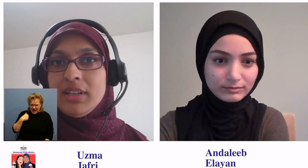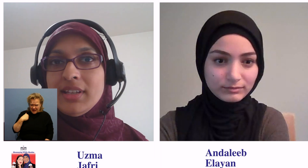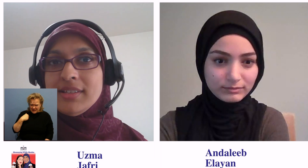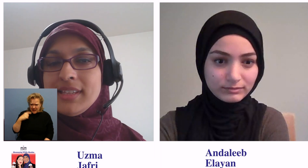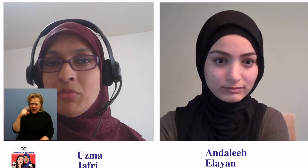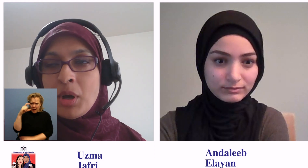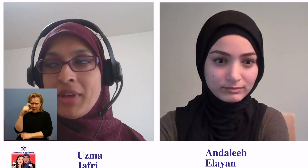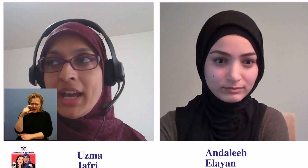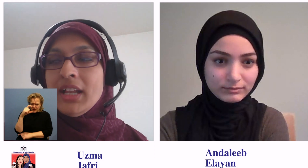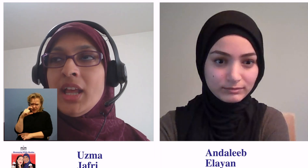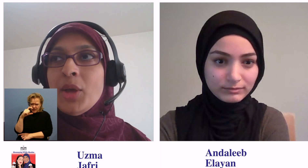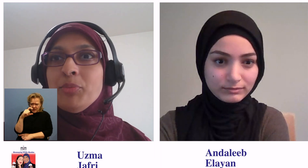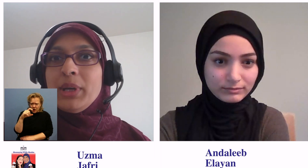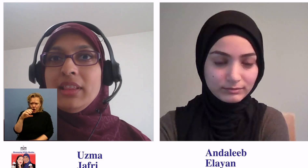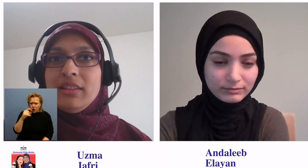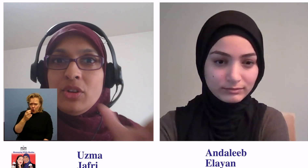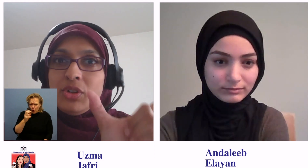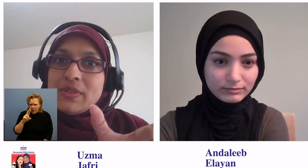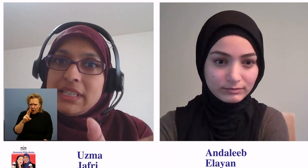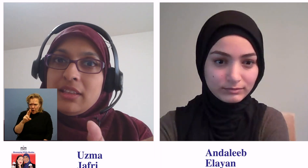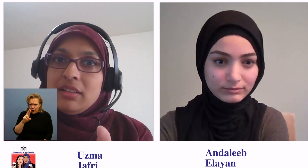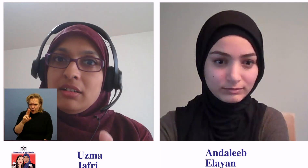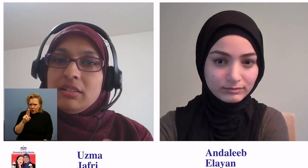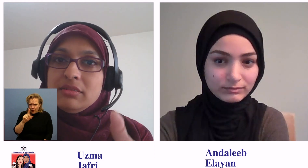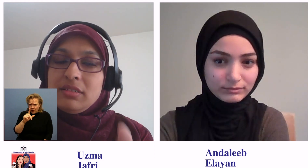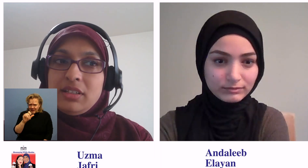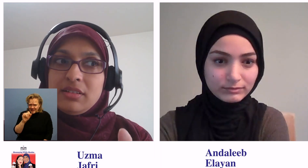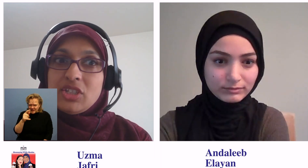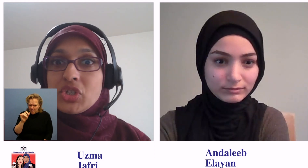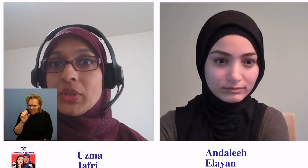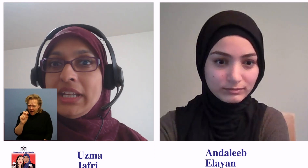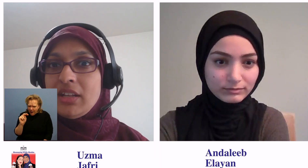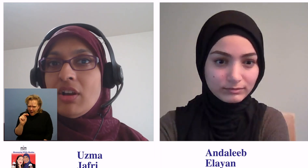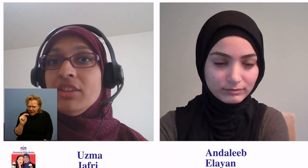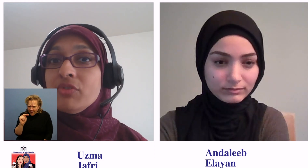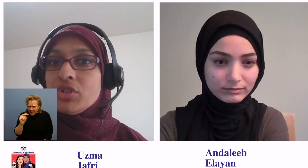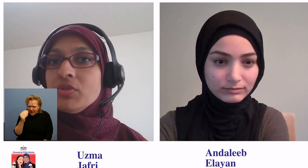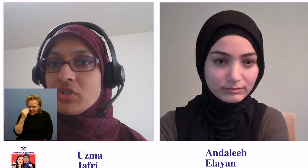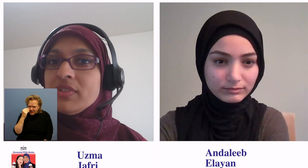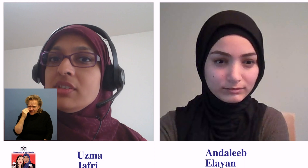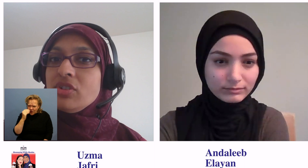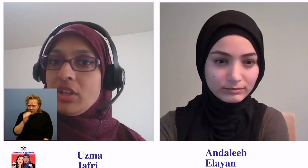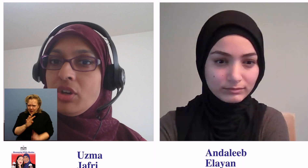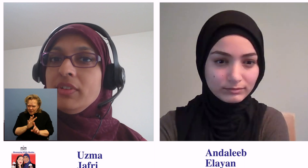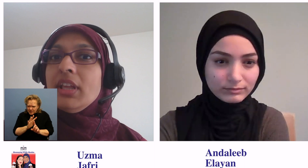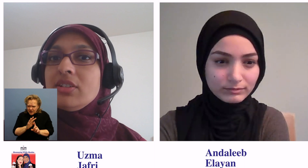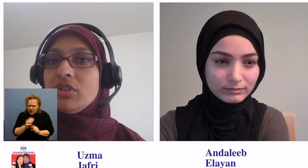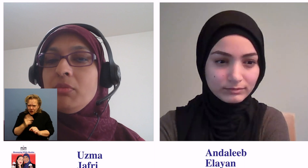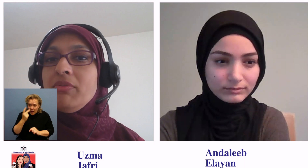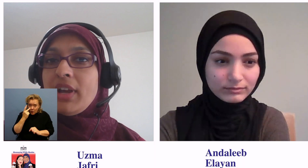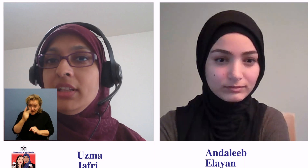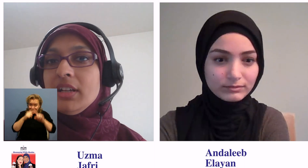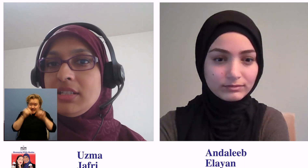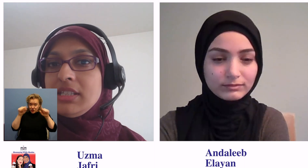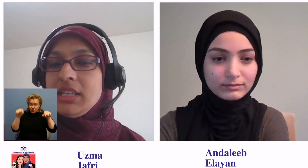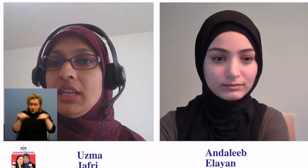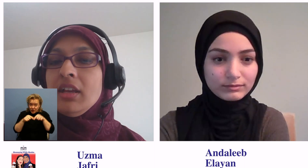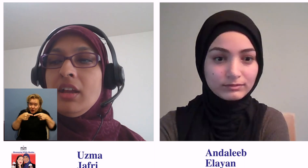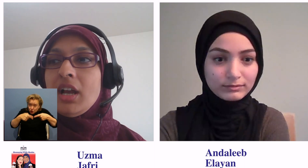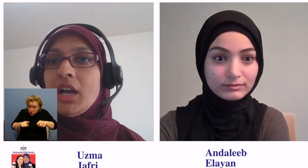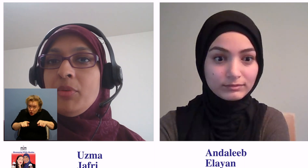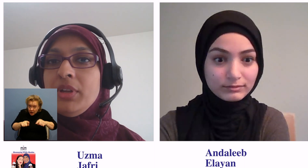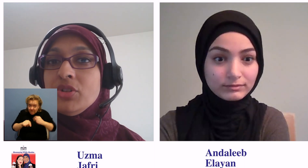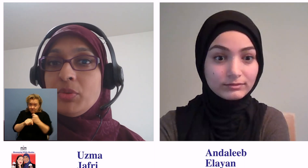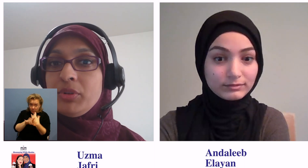Suleiman is Imam at, but, you know, you see the little, the screen on the virtual services during COVID last year. And we finally got to